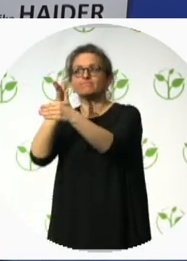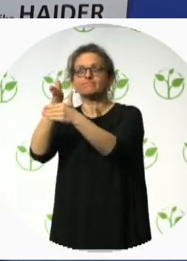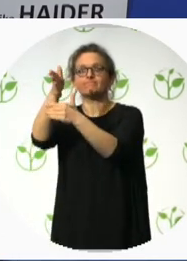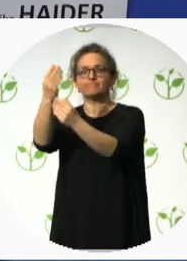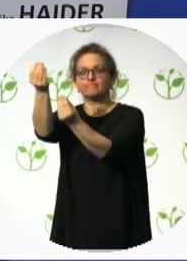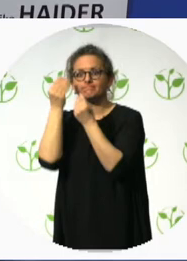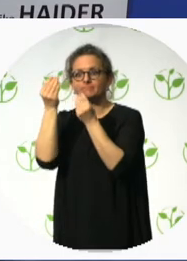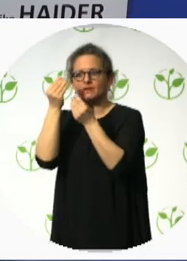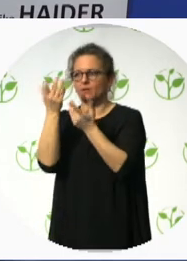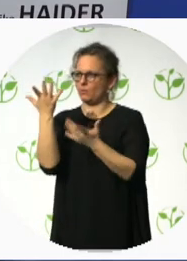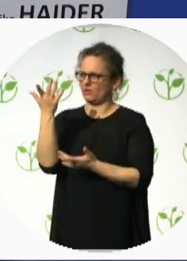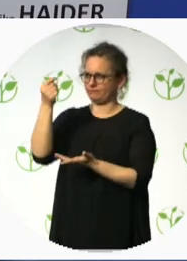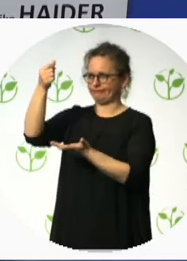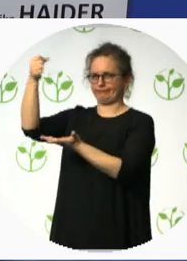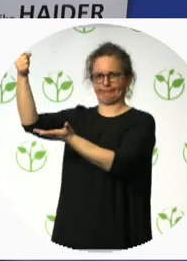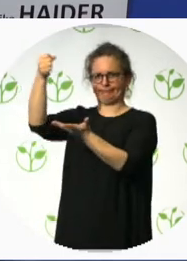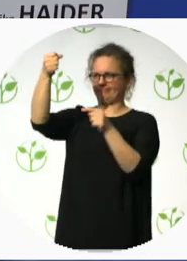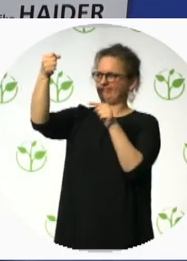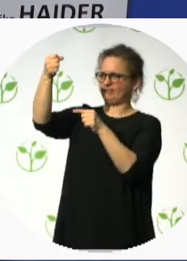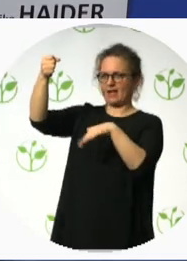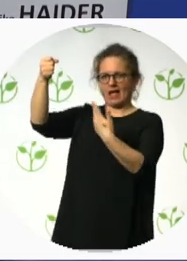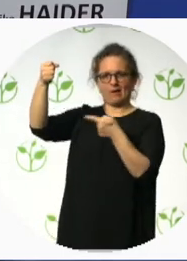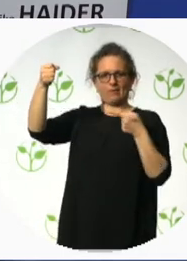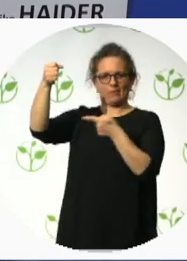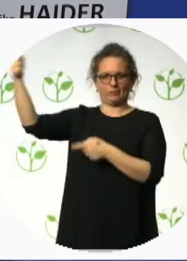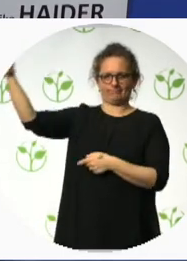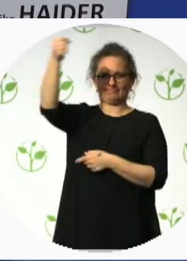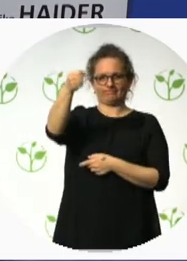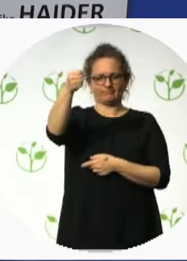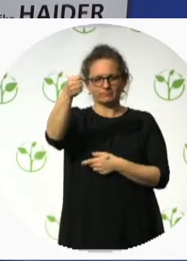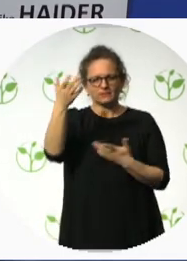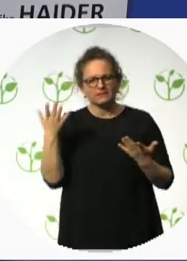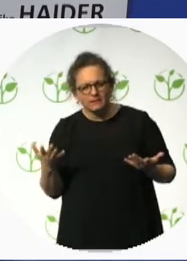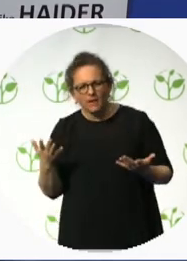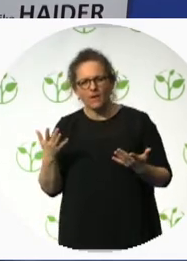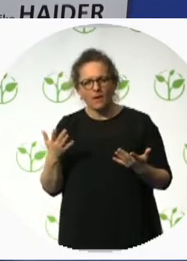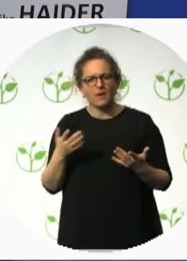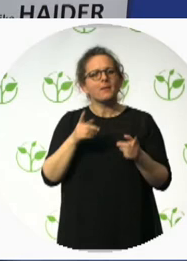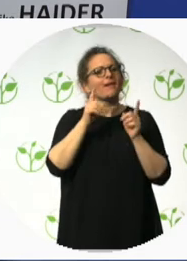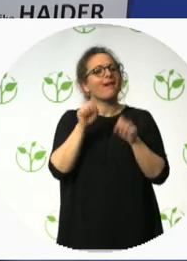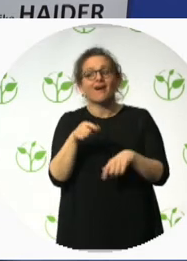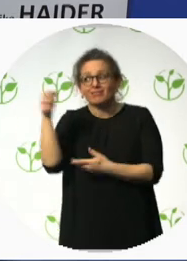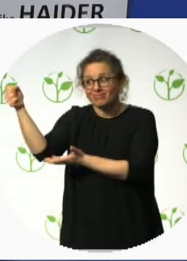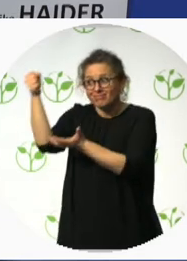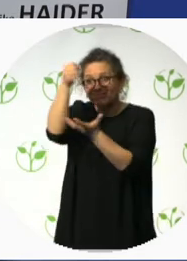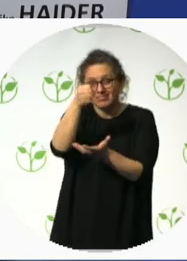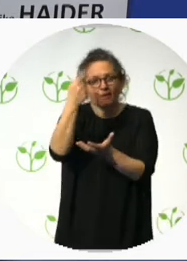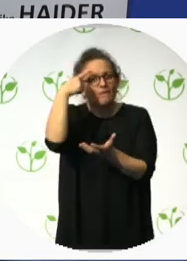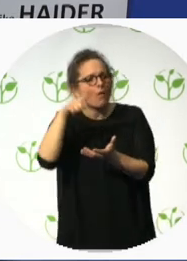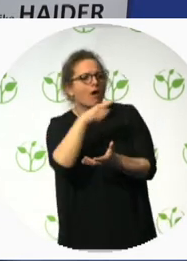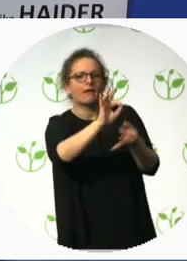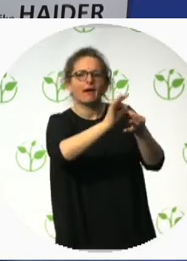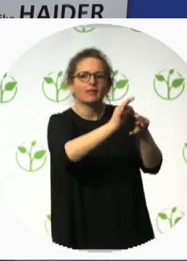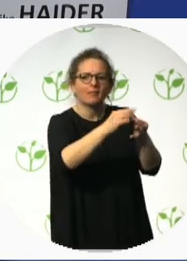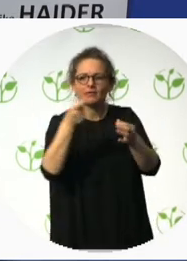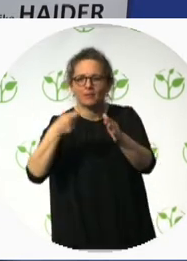budget for your interpreters, or you find 2, 3, 4 other persons who have the same